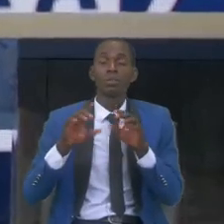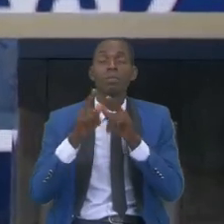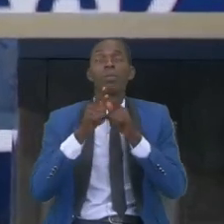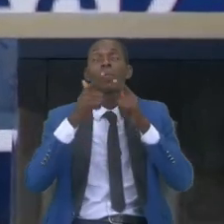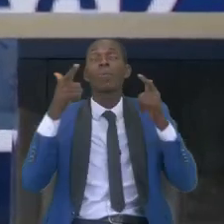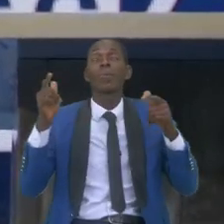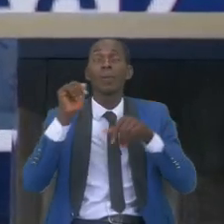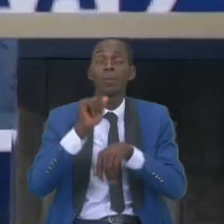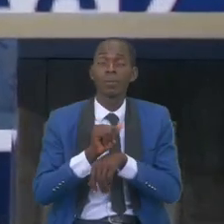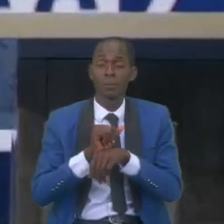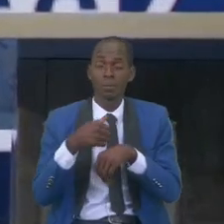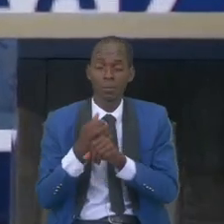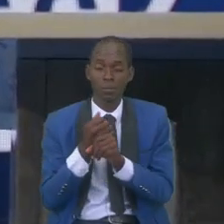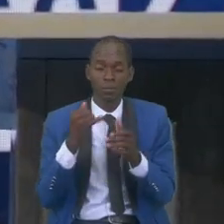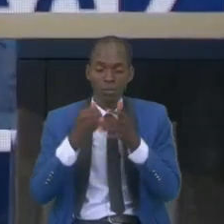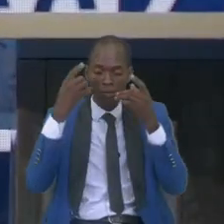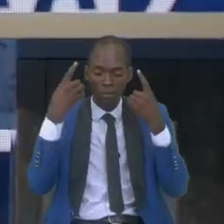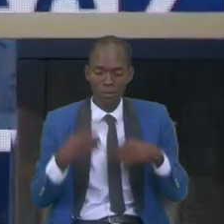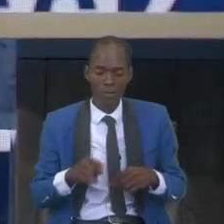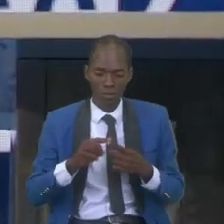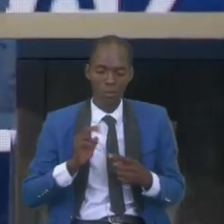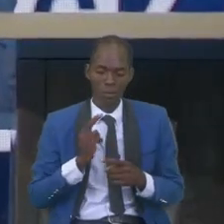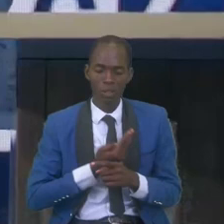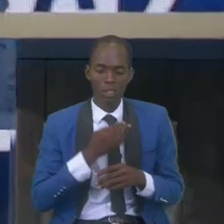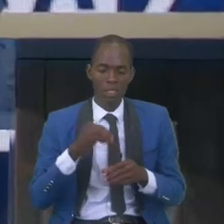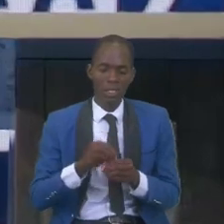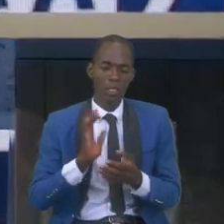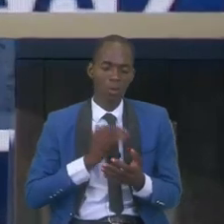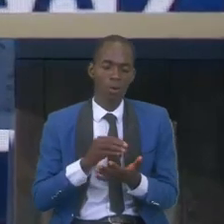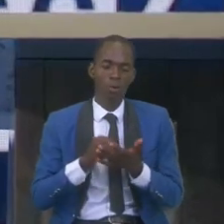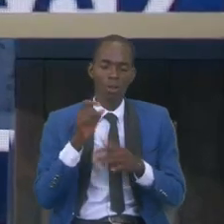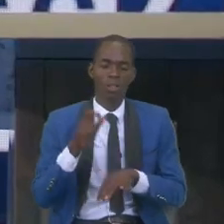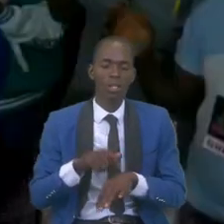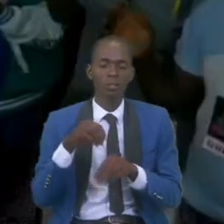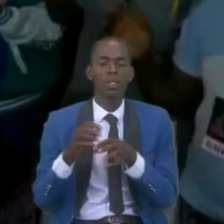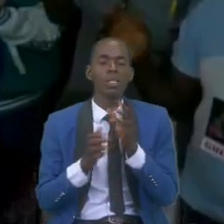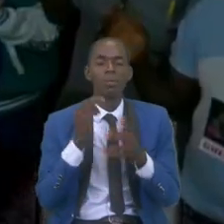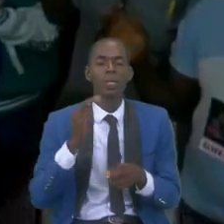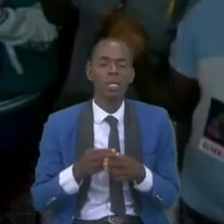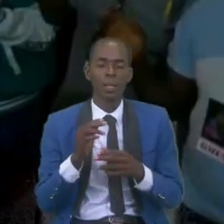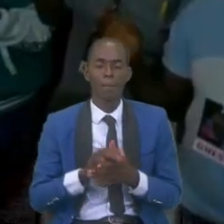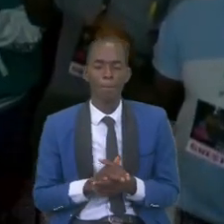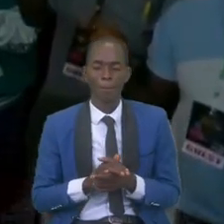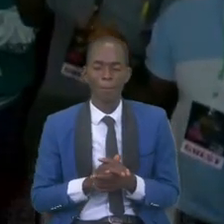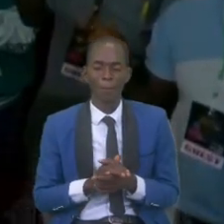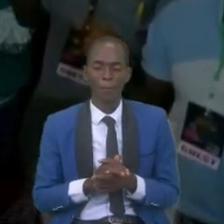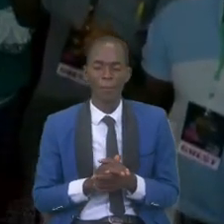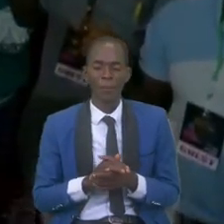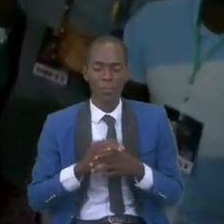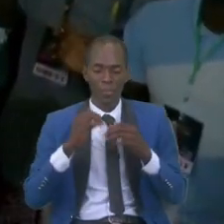Make it happen to us in our time, in Jesus' name.